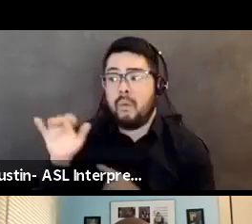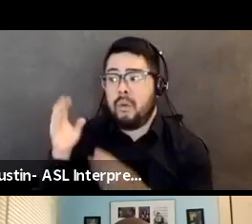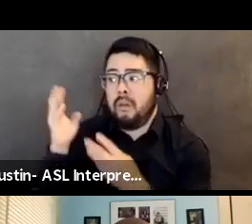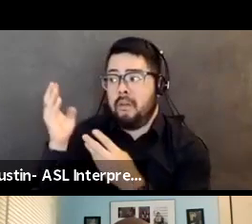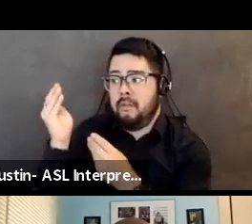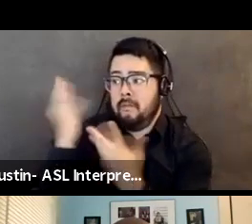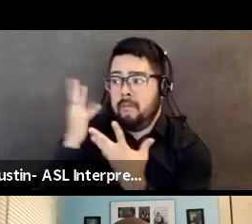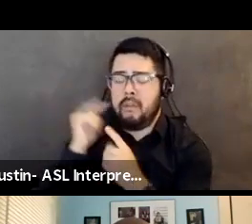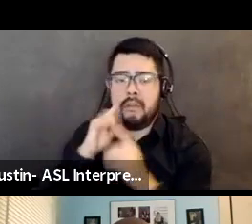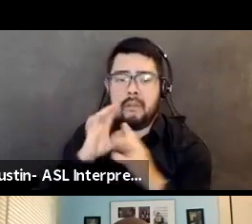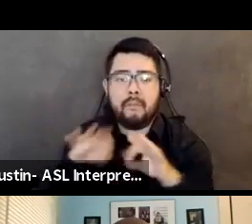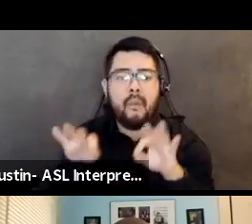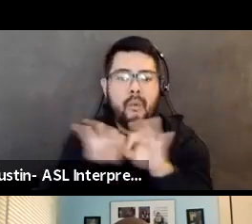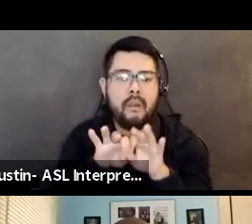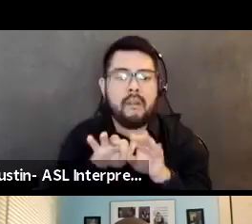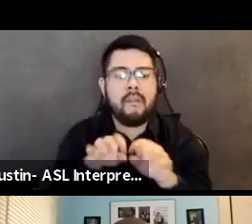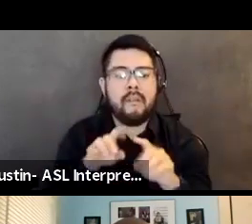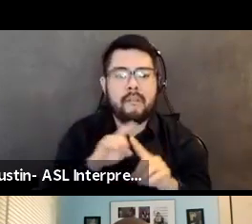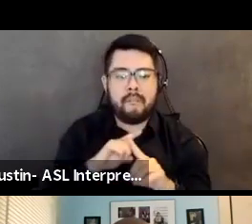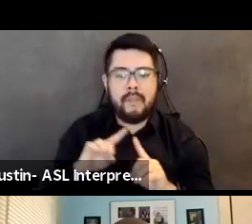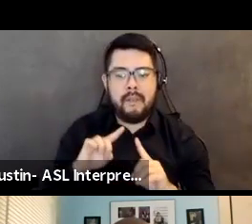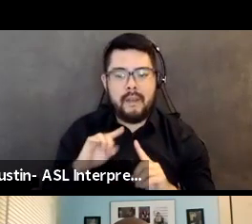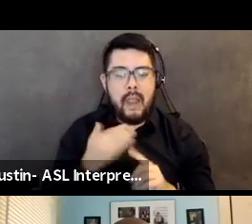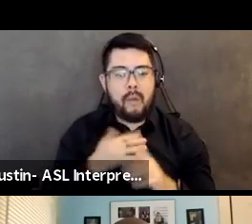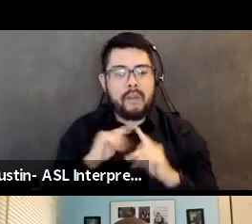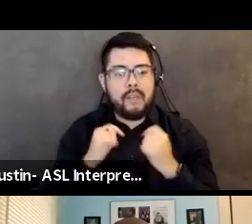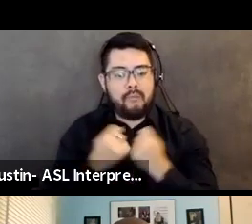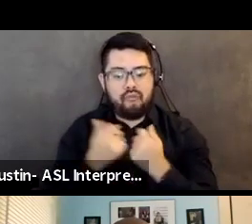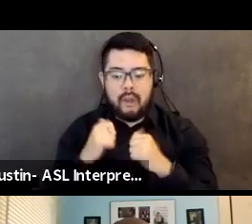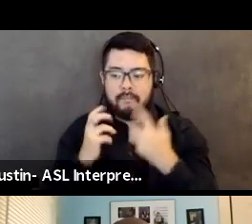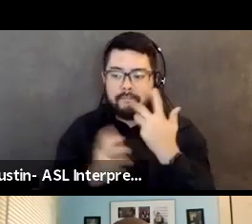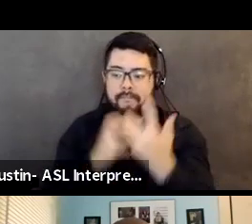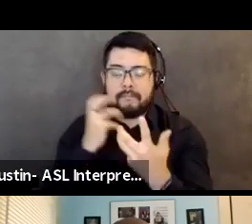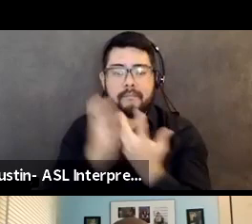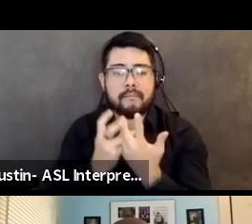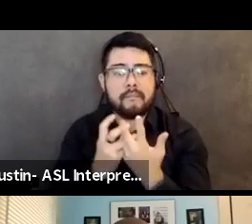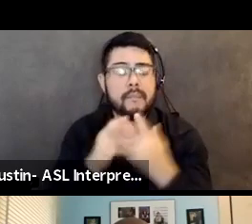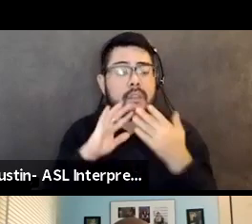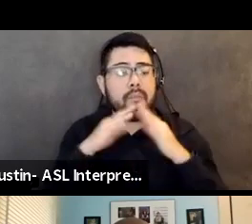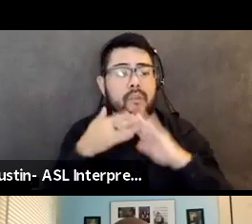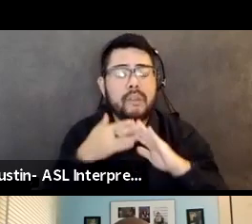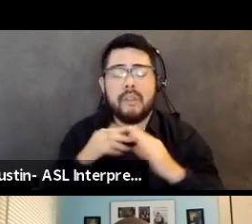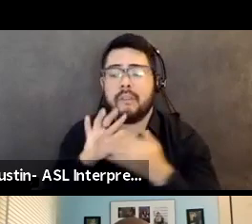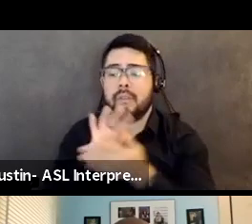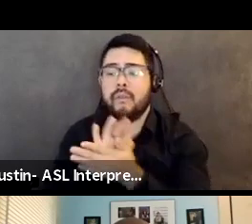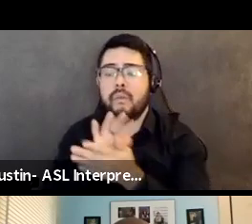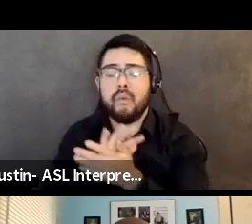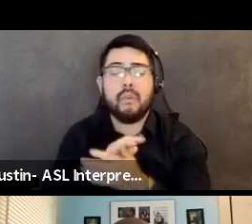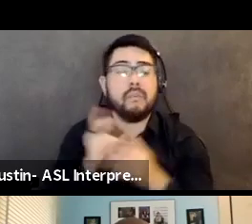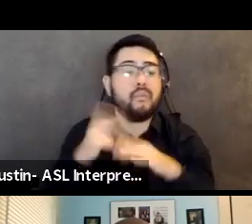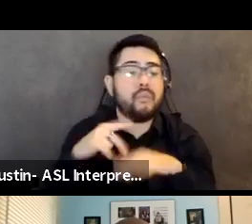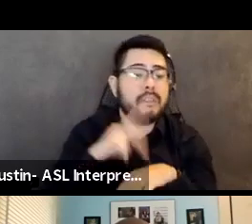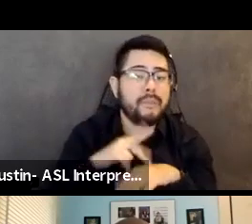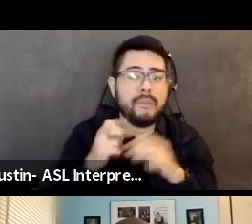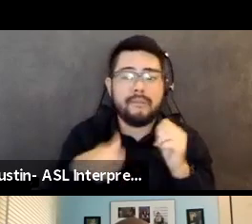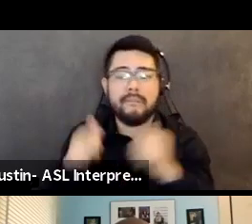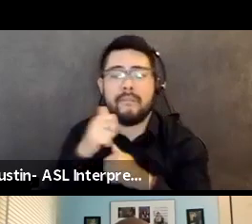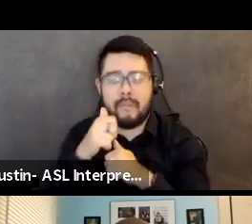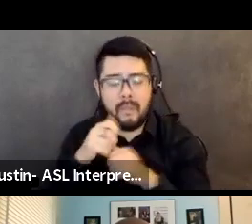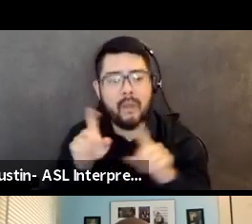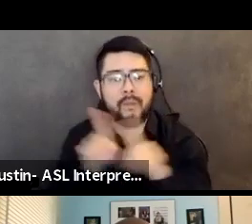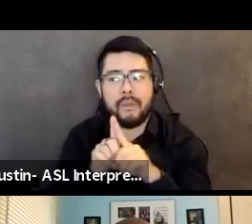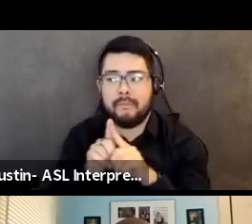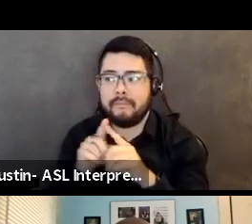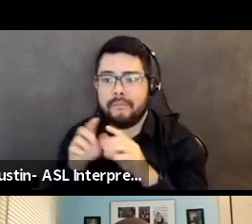team on the grounds adjusting to the community and the different schools with the principles with the administration's and more importantly with the teachers